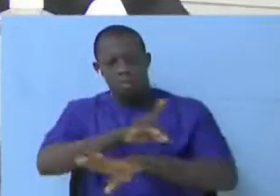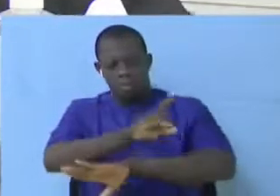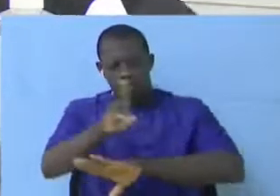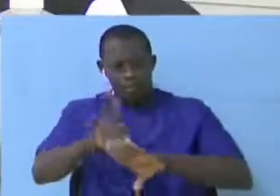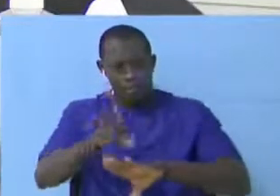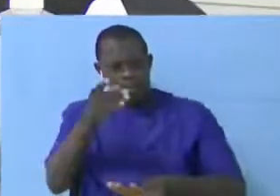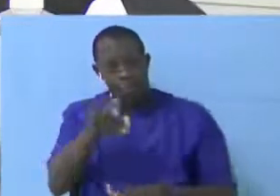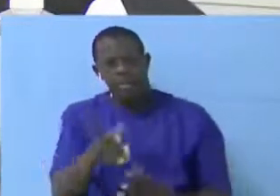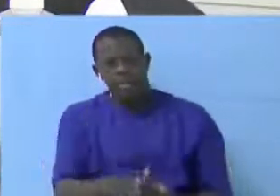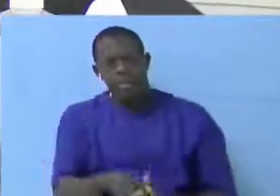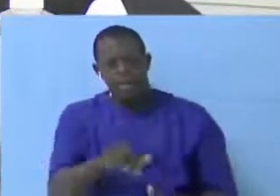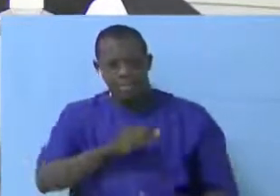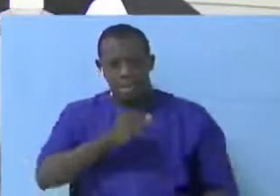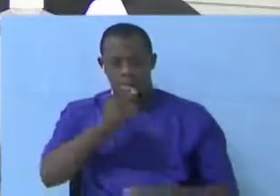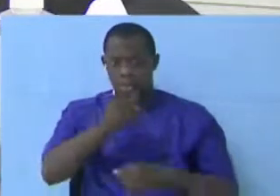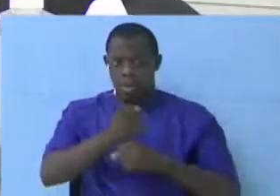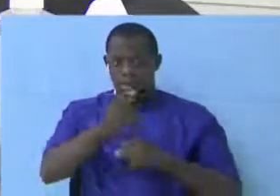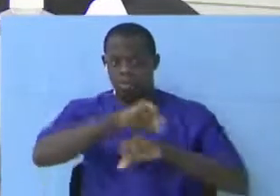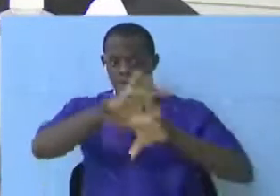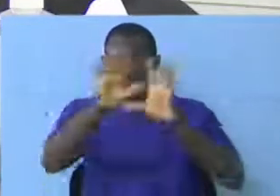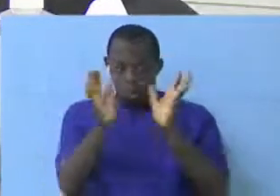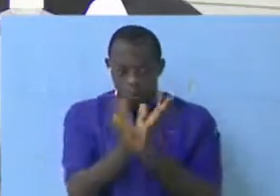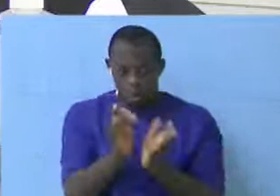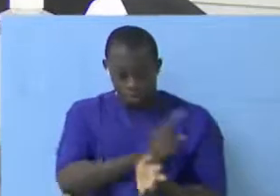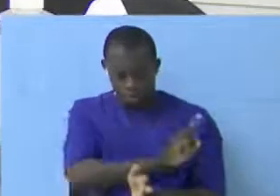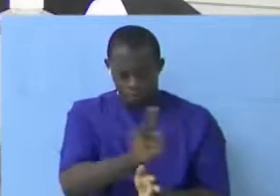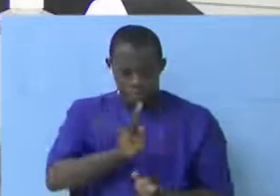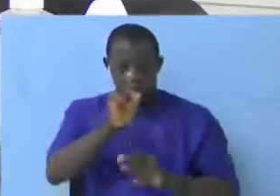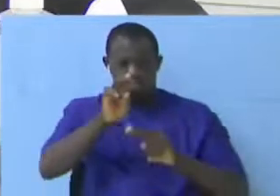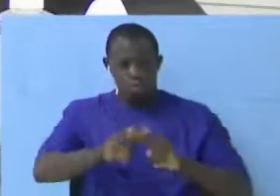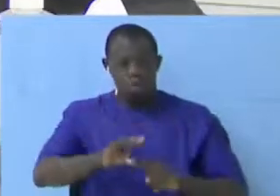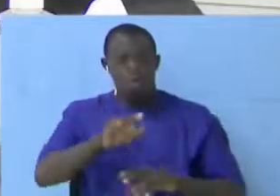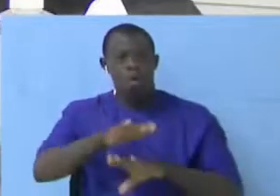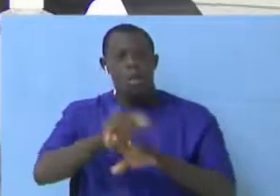So I saw them on the east.